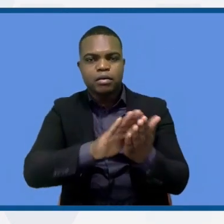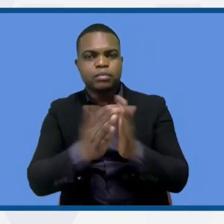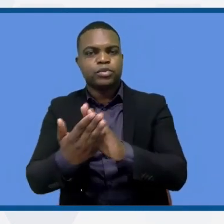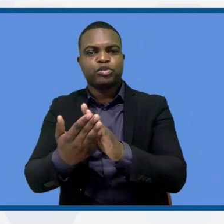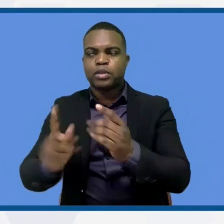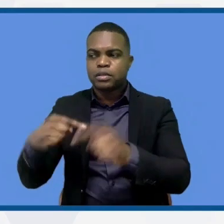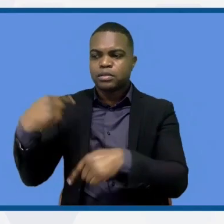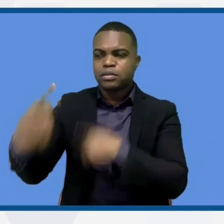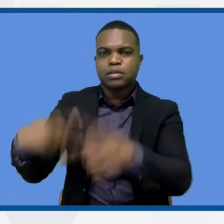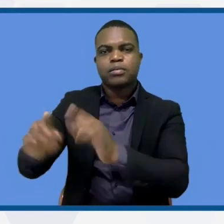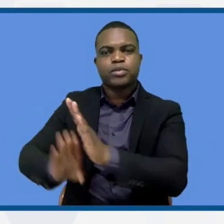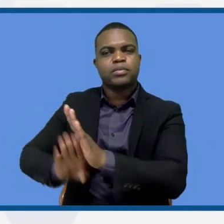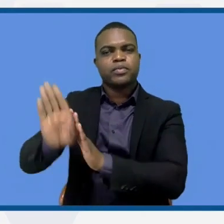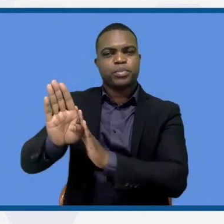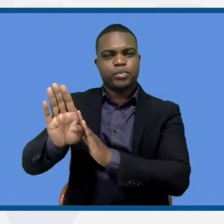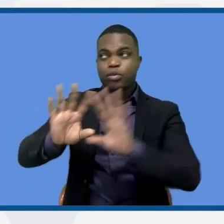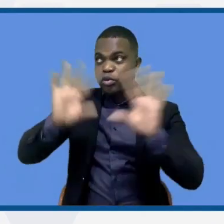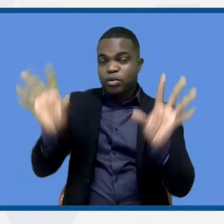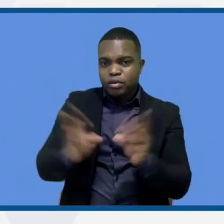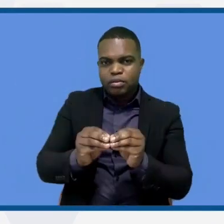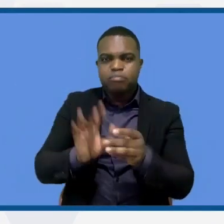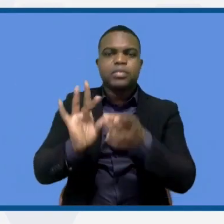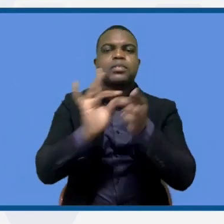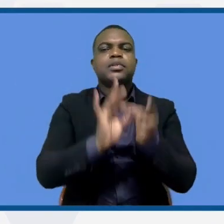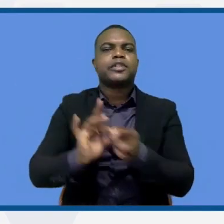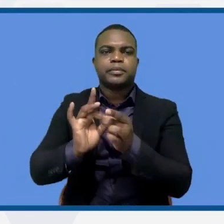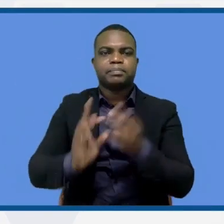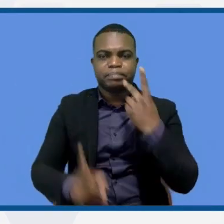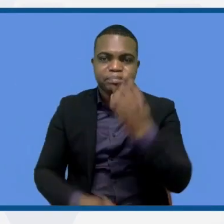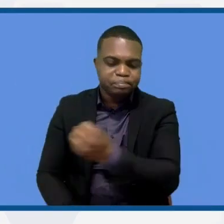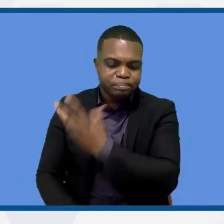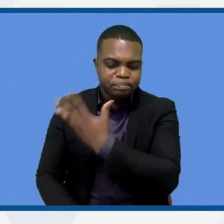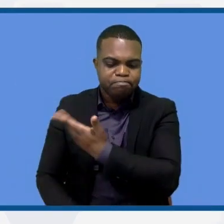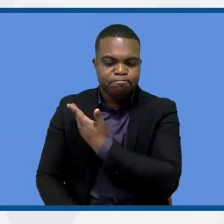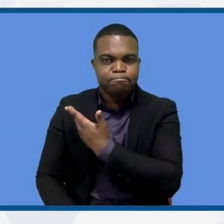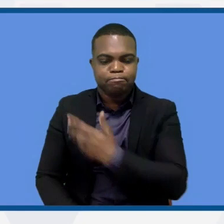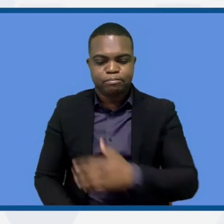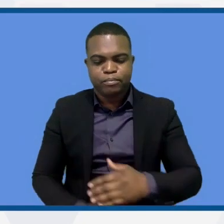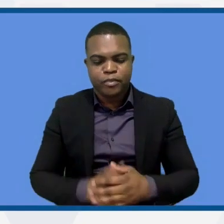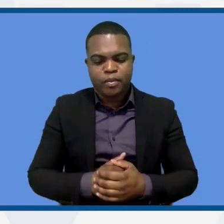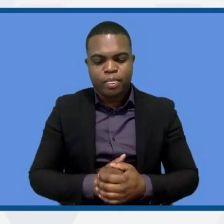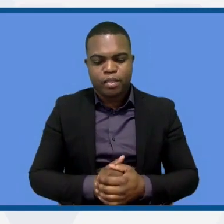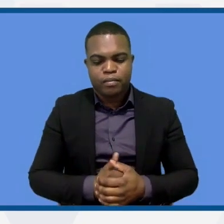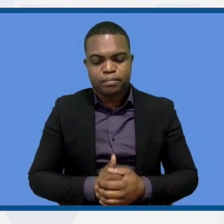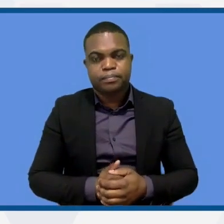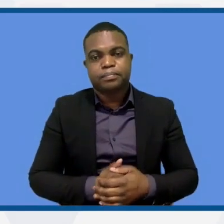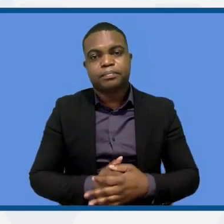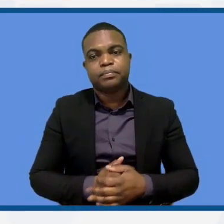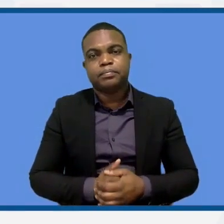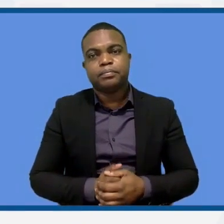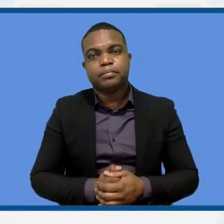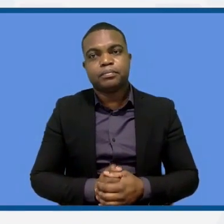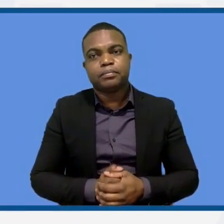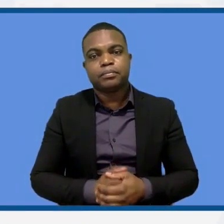Ahora, dando un paso más allá. Now, going a step further in our efforts, in November of last year,